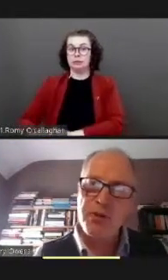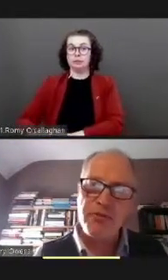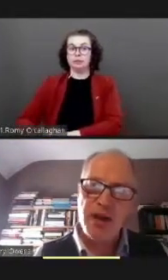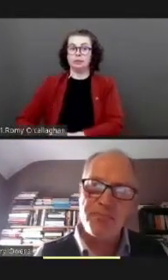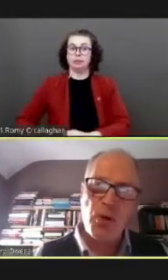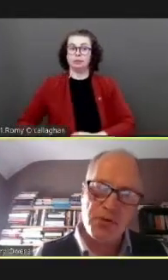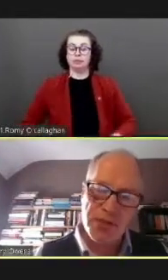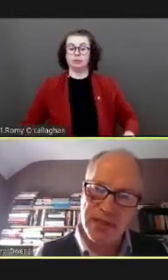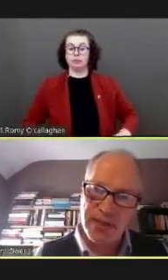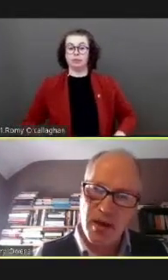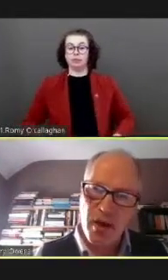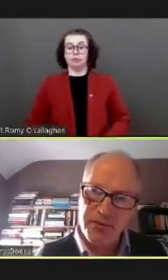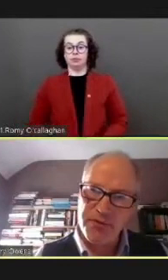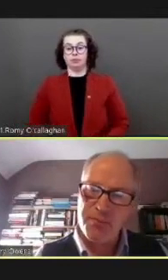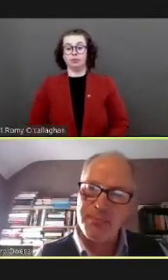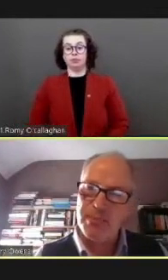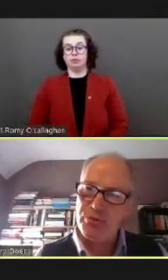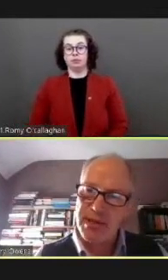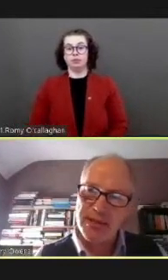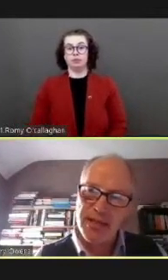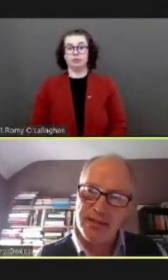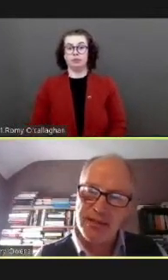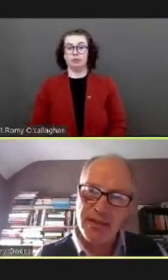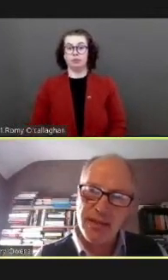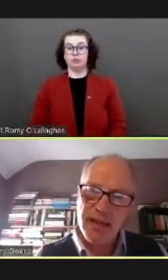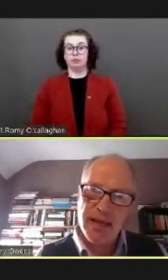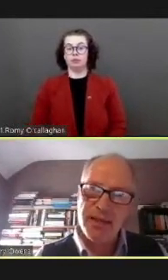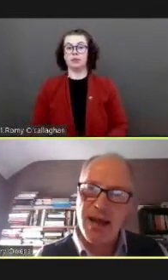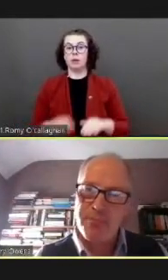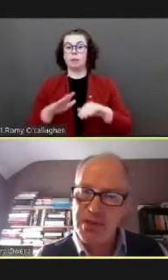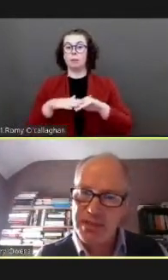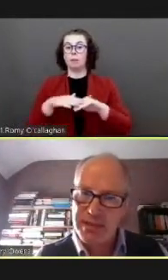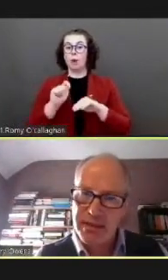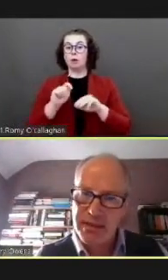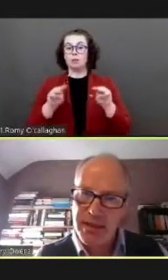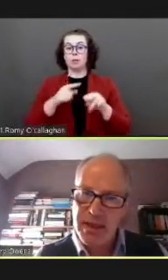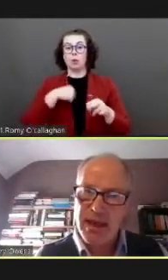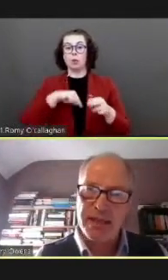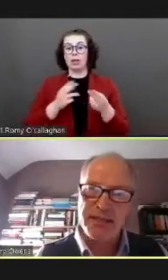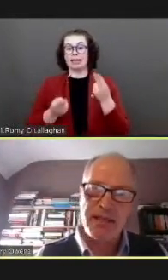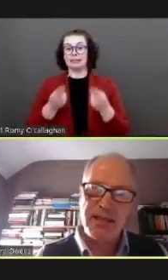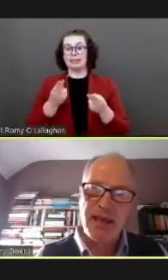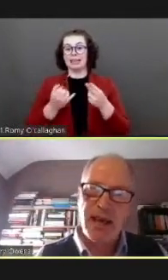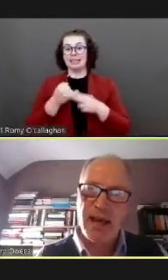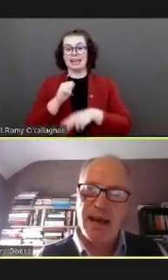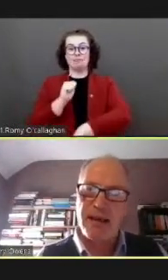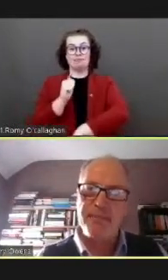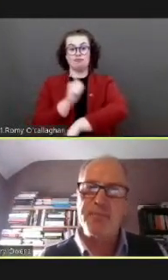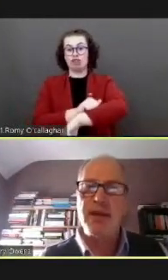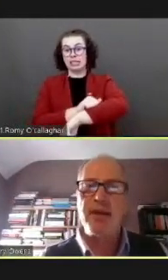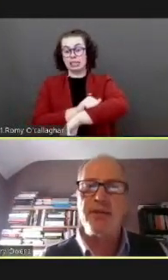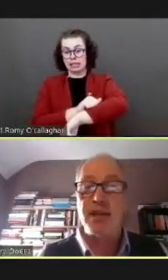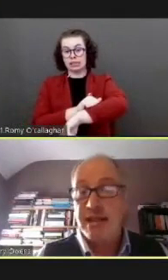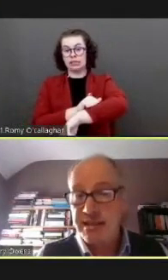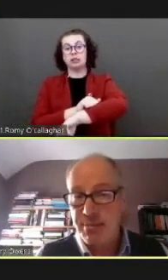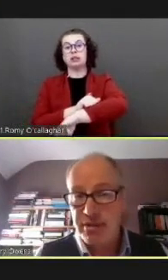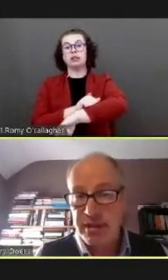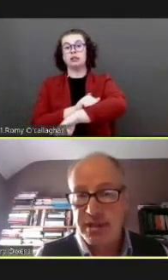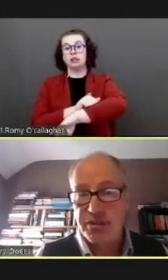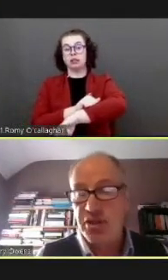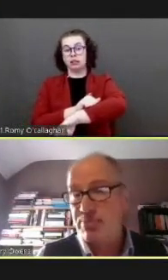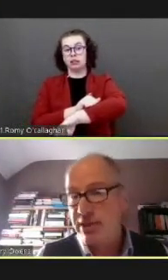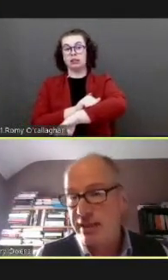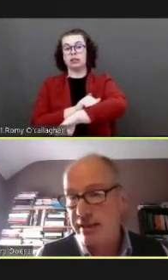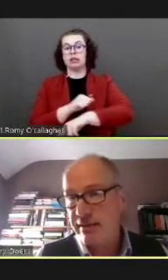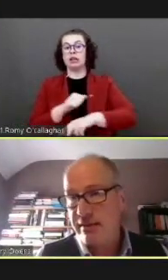this is what we find mostly of the people we assessed in a prison is the least